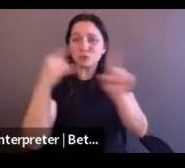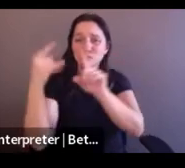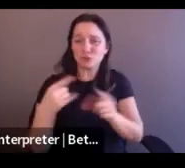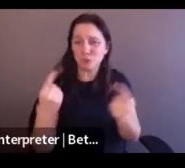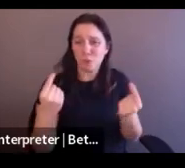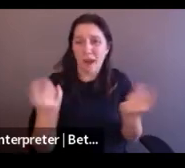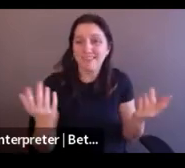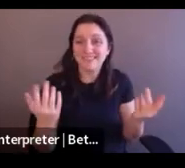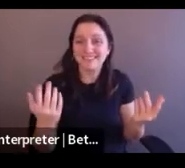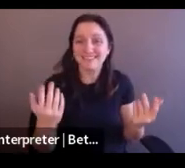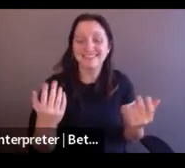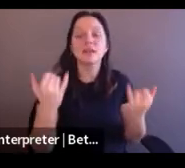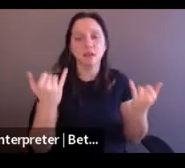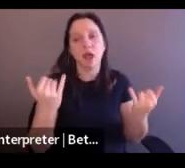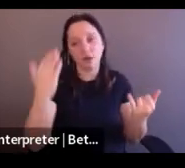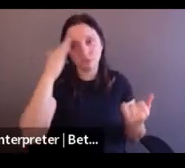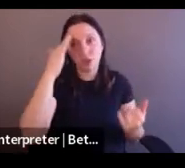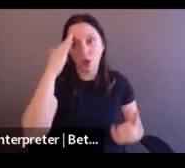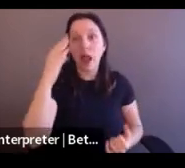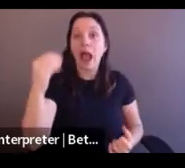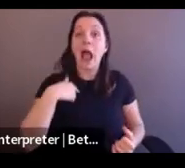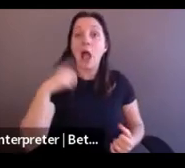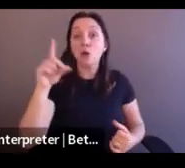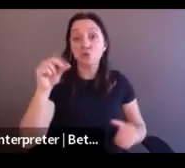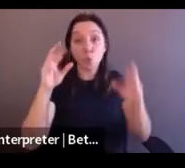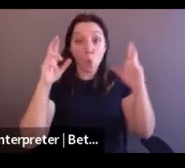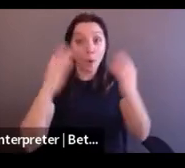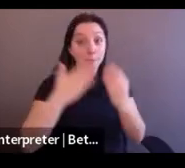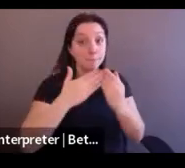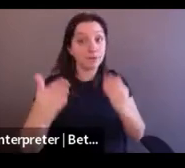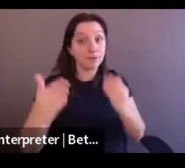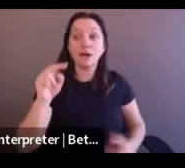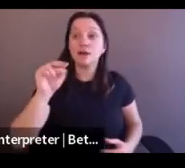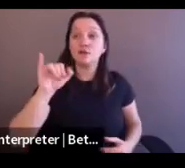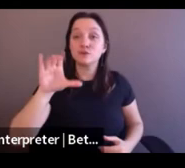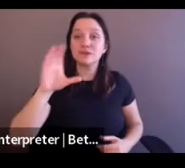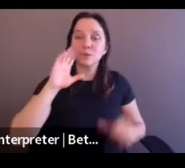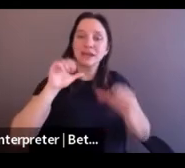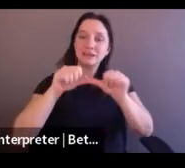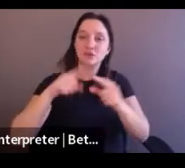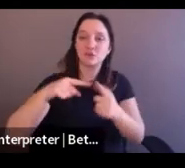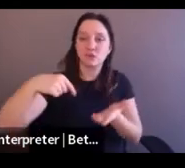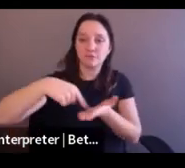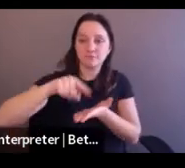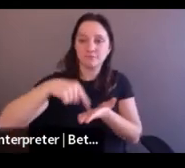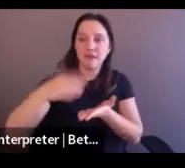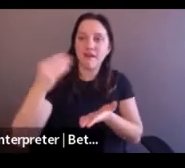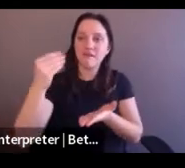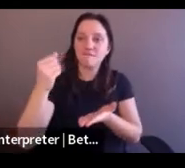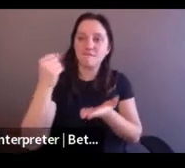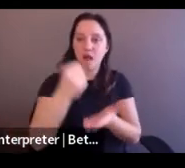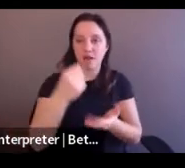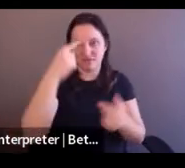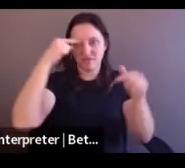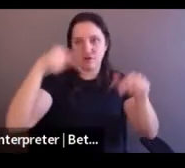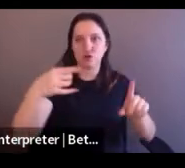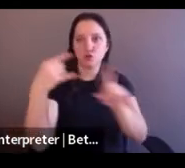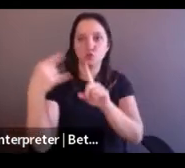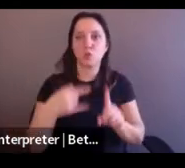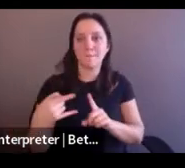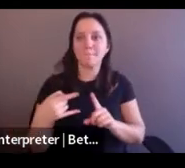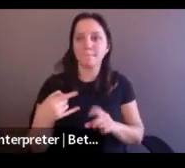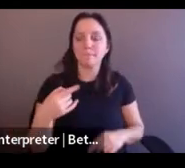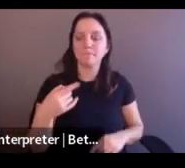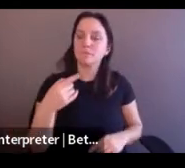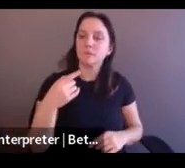the city keeps us funding this because it's a very handy. It's a lot more convenient sometimes for a